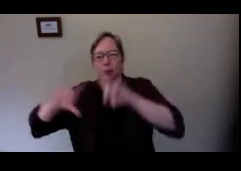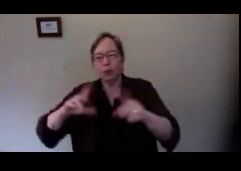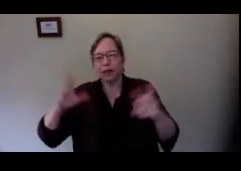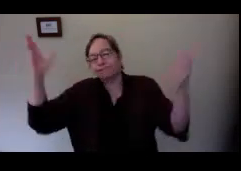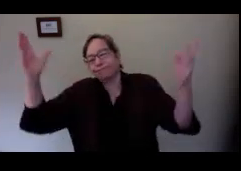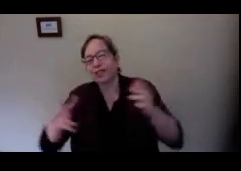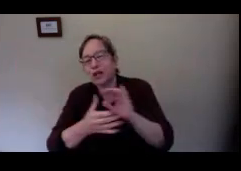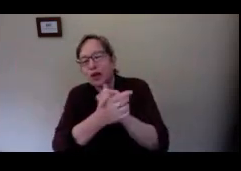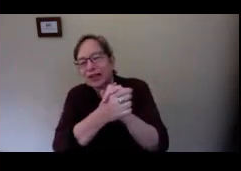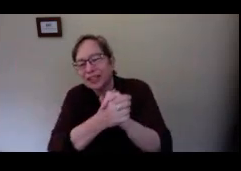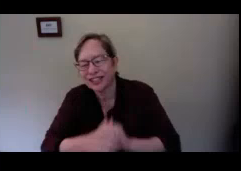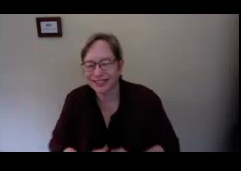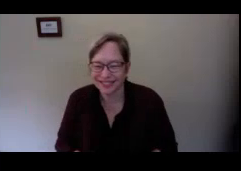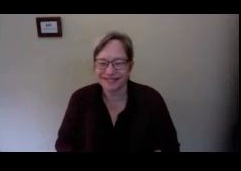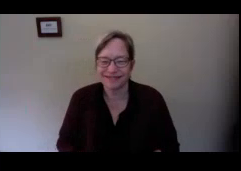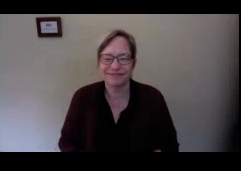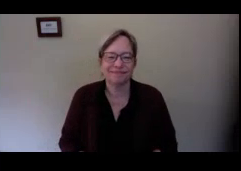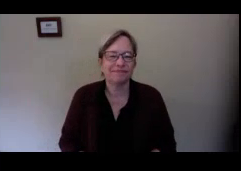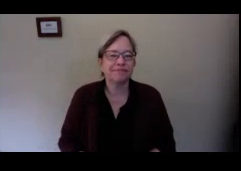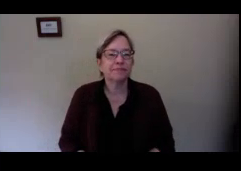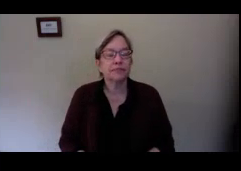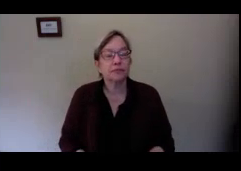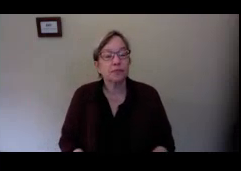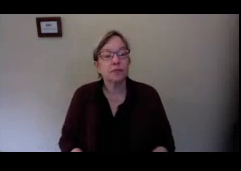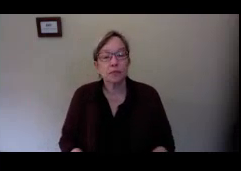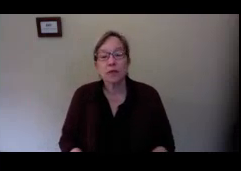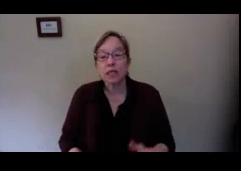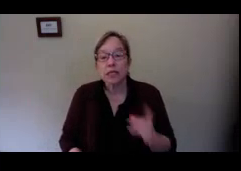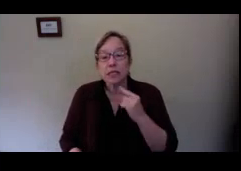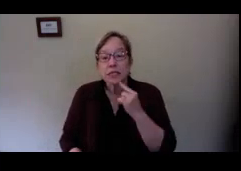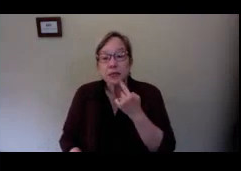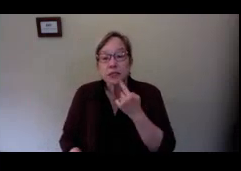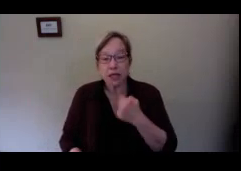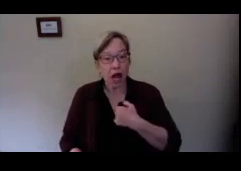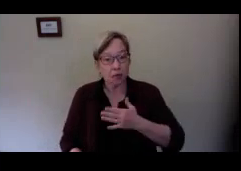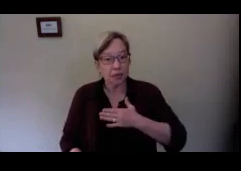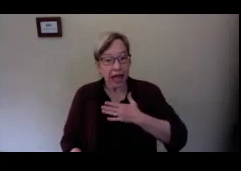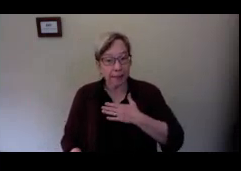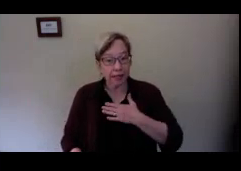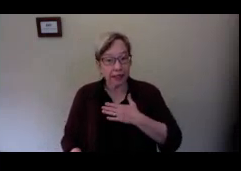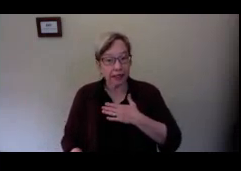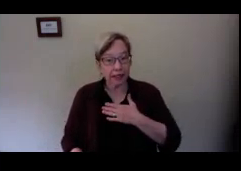congratulations on that. Yes, and seriously, I was happy to see